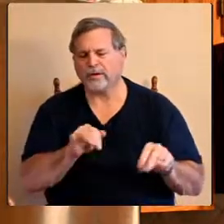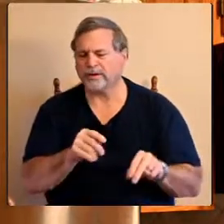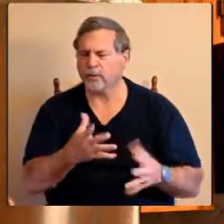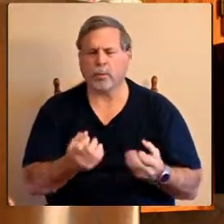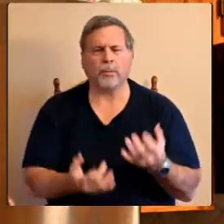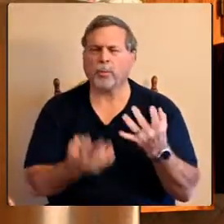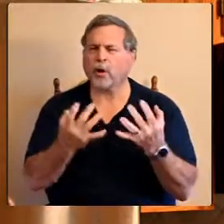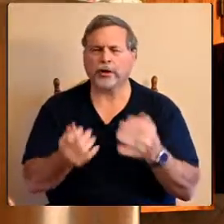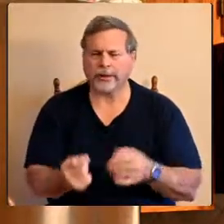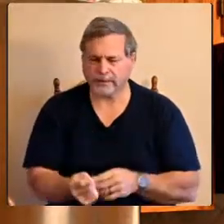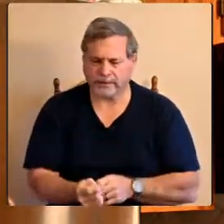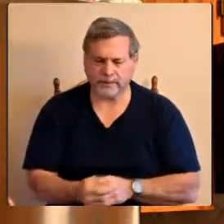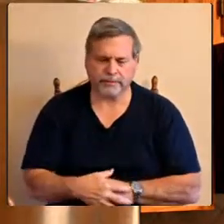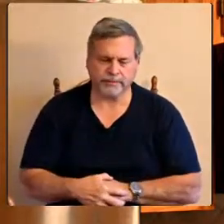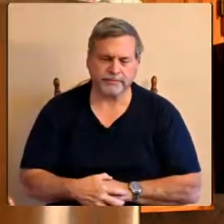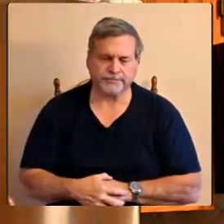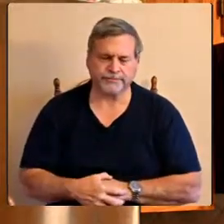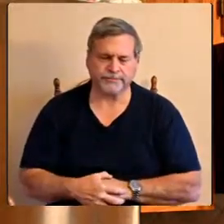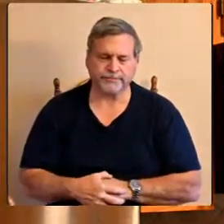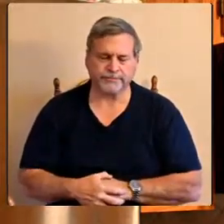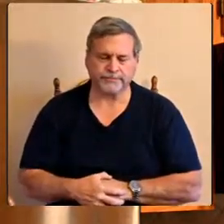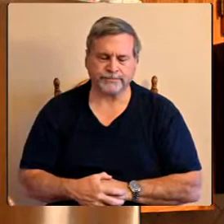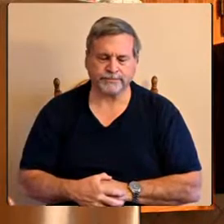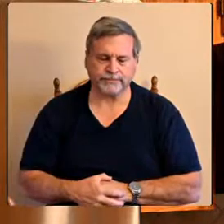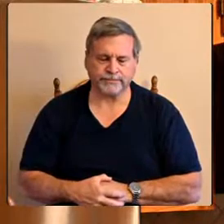You don't want to burn it.